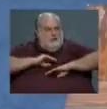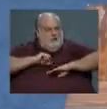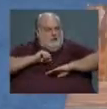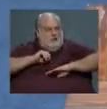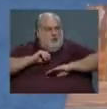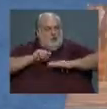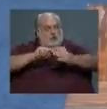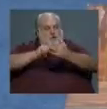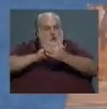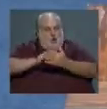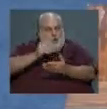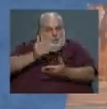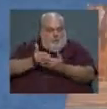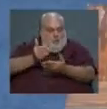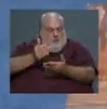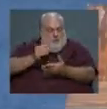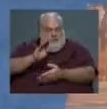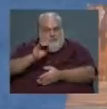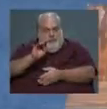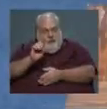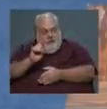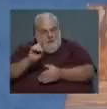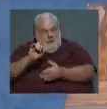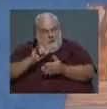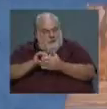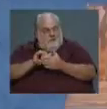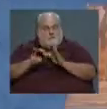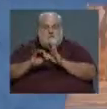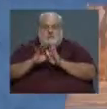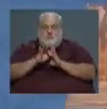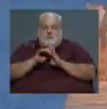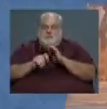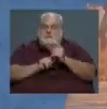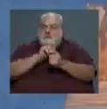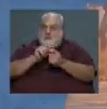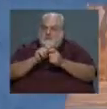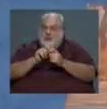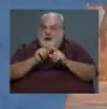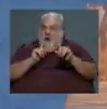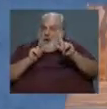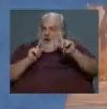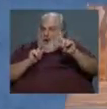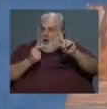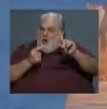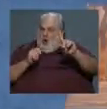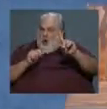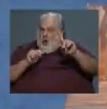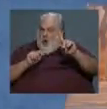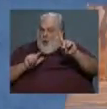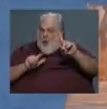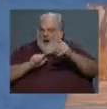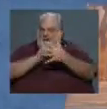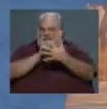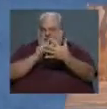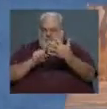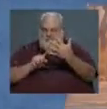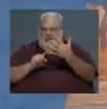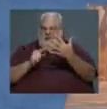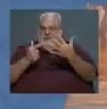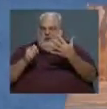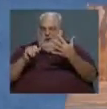actually prove in their bid that they were choosing a certain goal. Well, there were 5 different goals that they